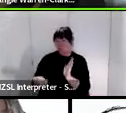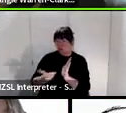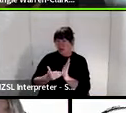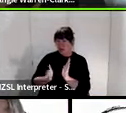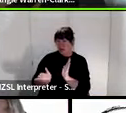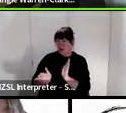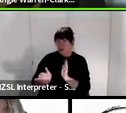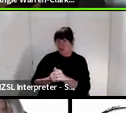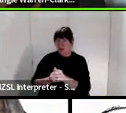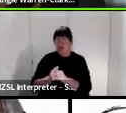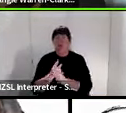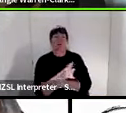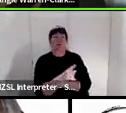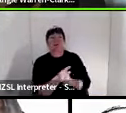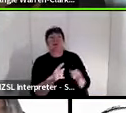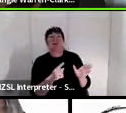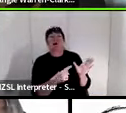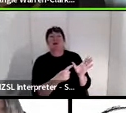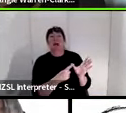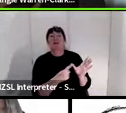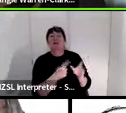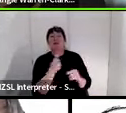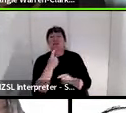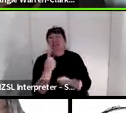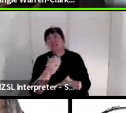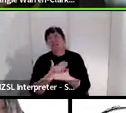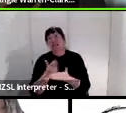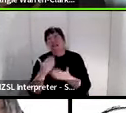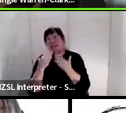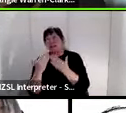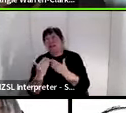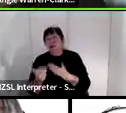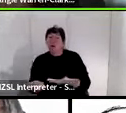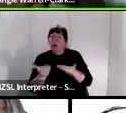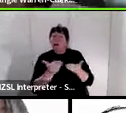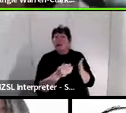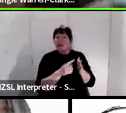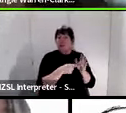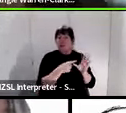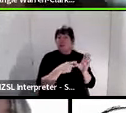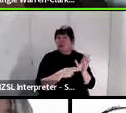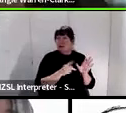Great, that's really clear, thank you. I'll come now to Jan Logie.